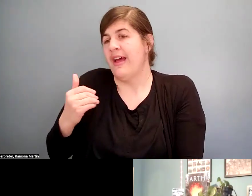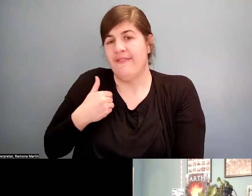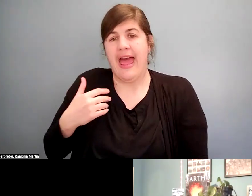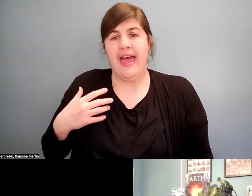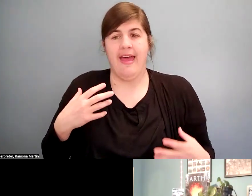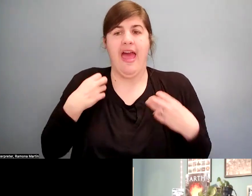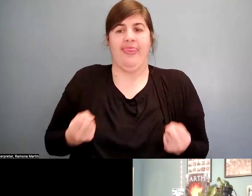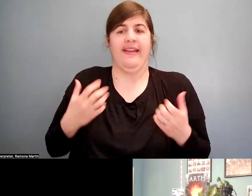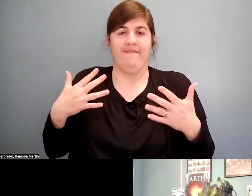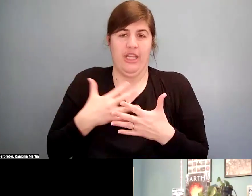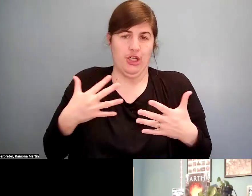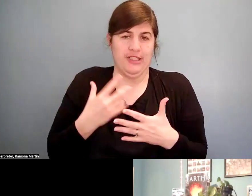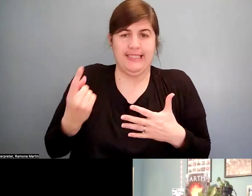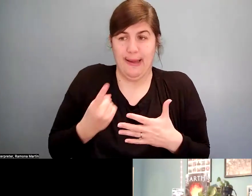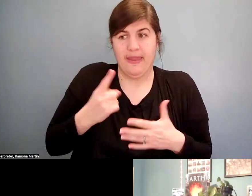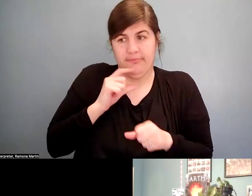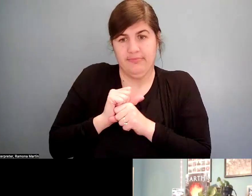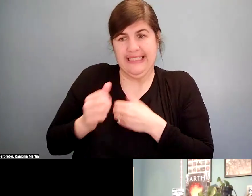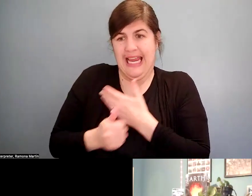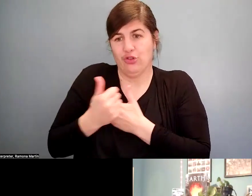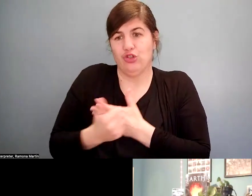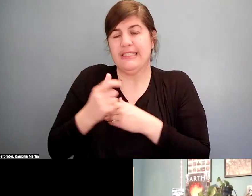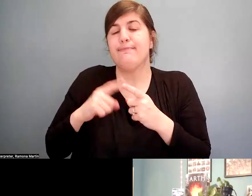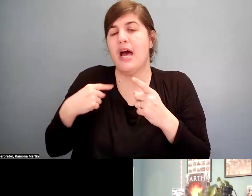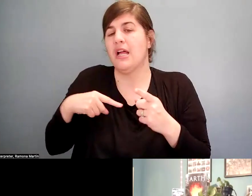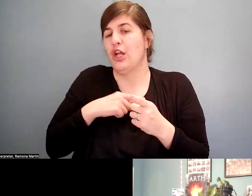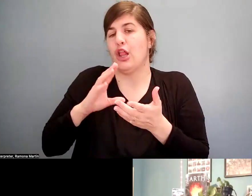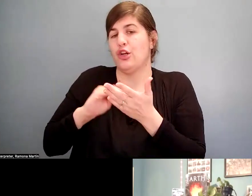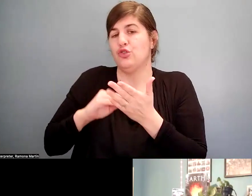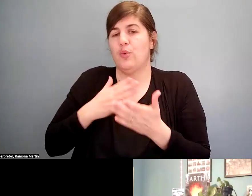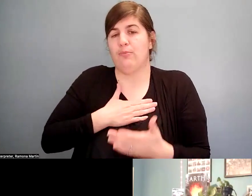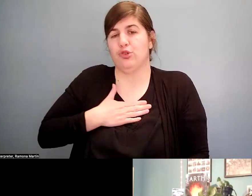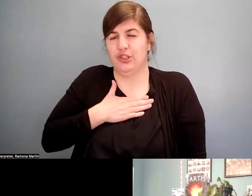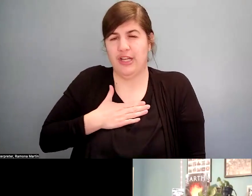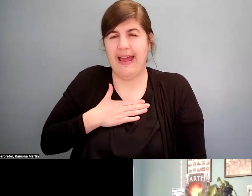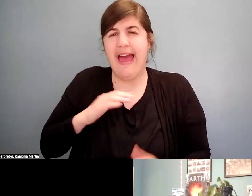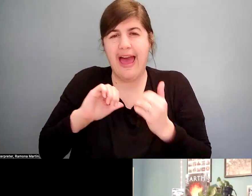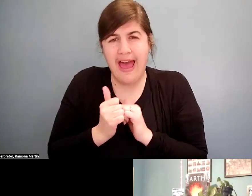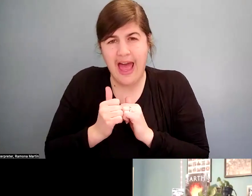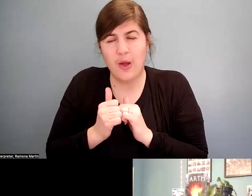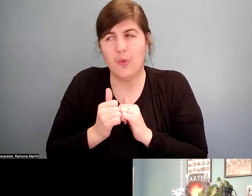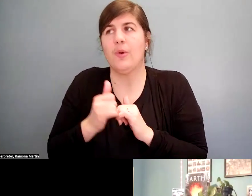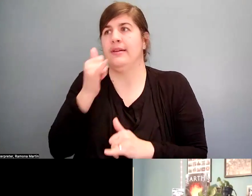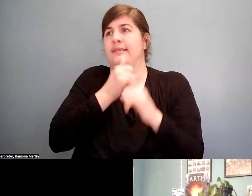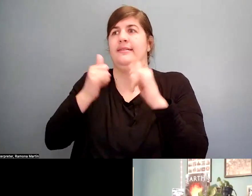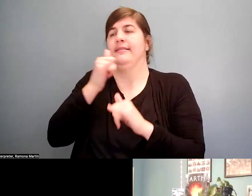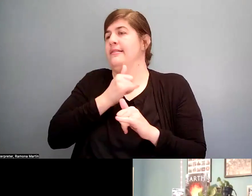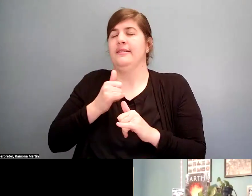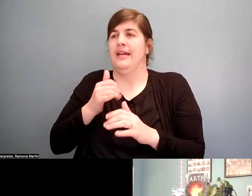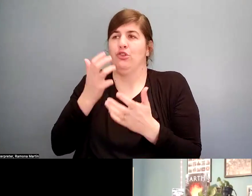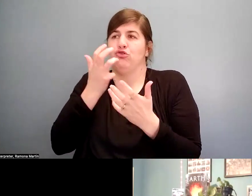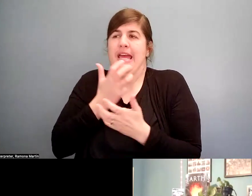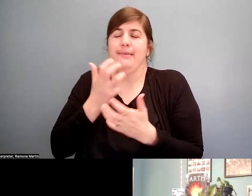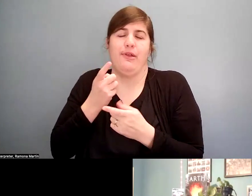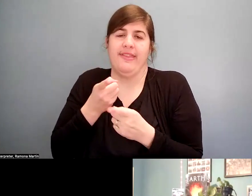fear of Mhm. something that is dangerous, but we should learn to appreciate how incredible these things are, and also